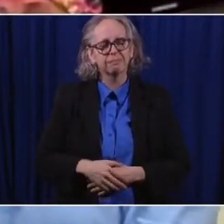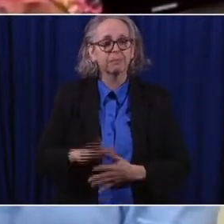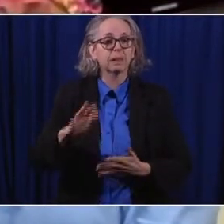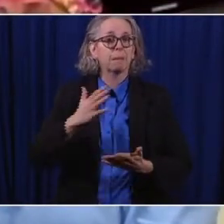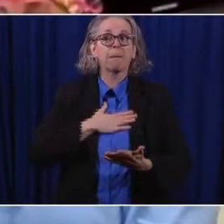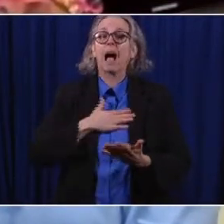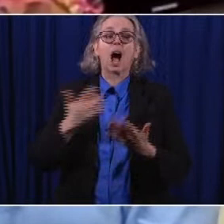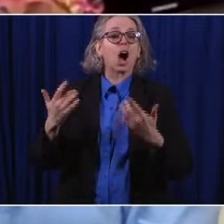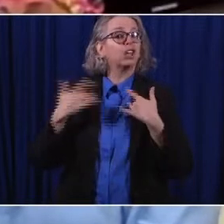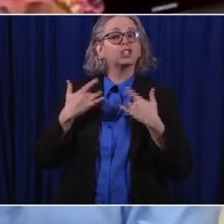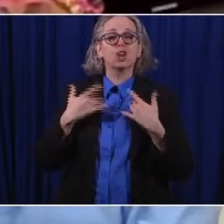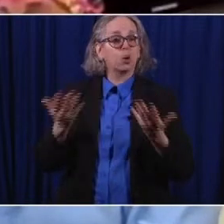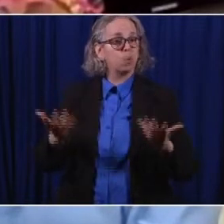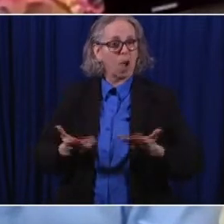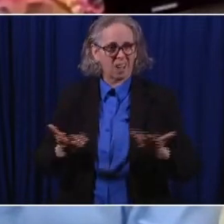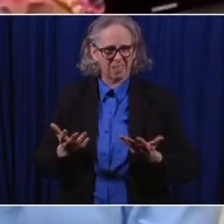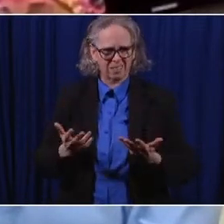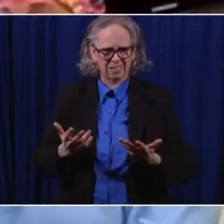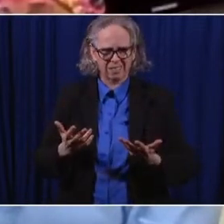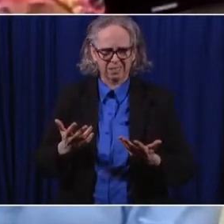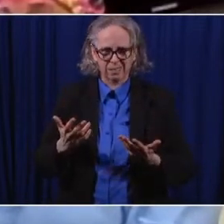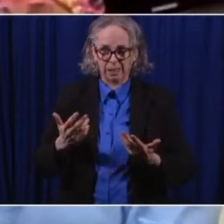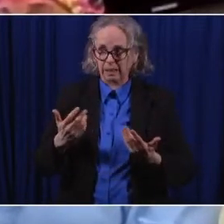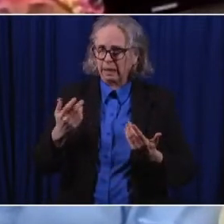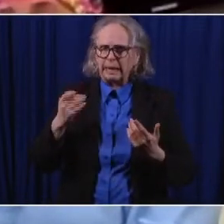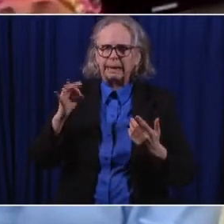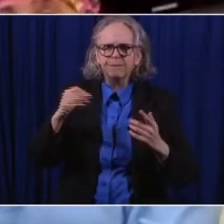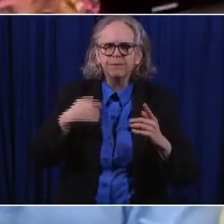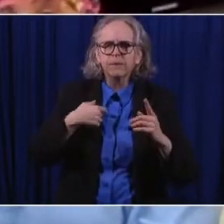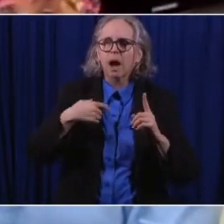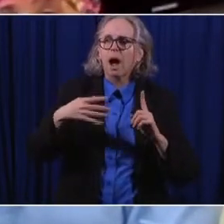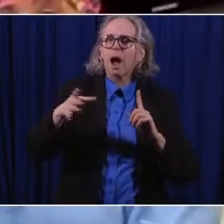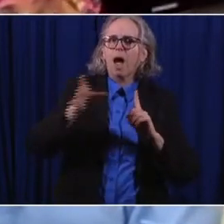when I can vaccinate myself. I